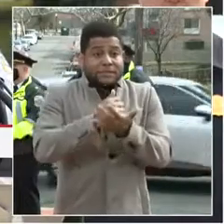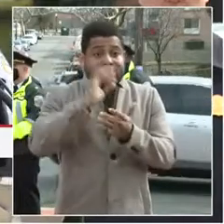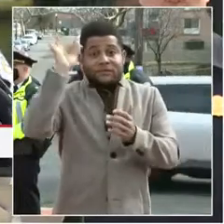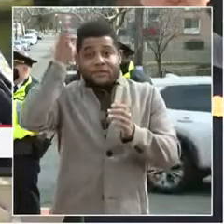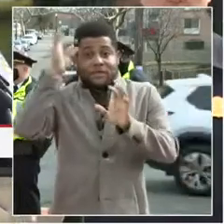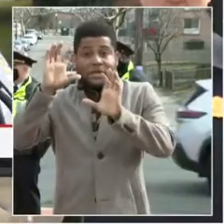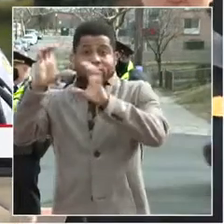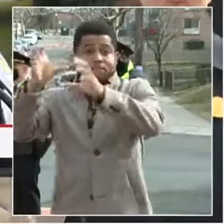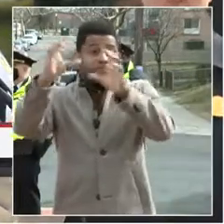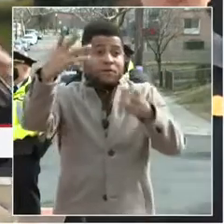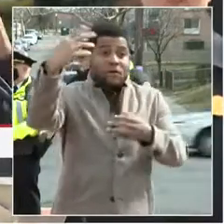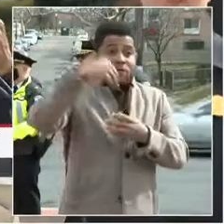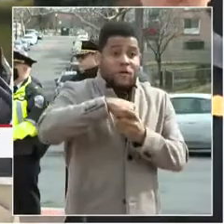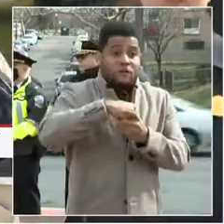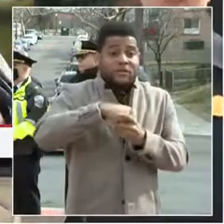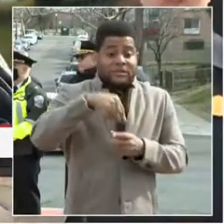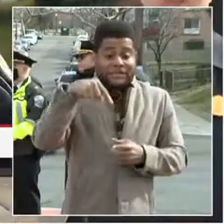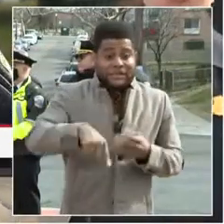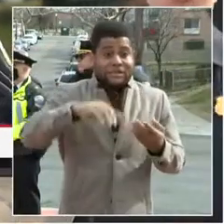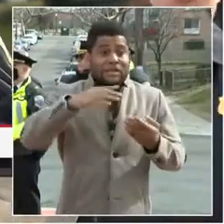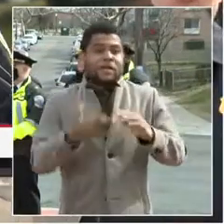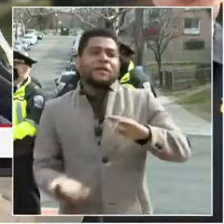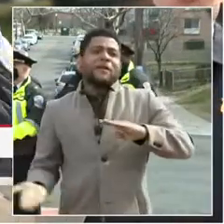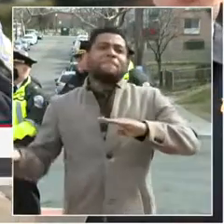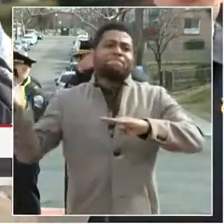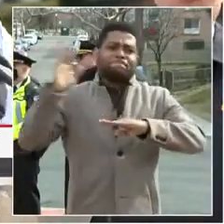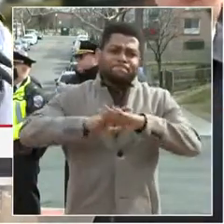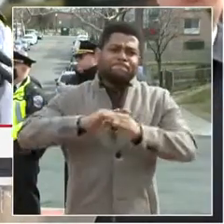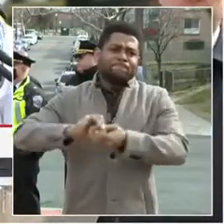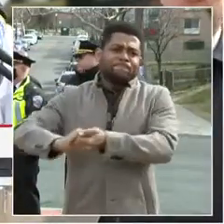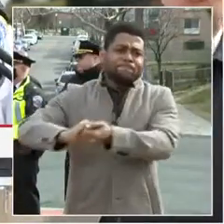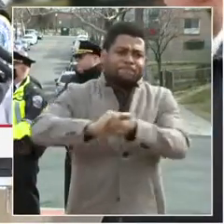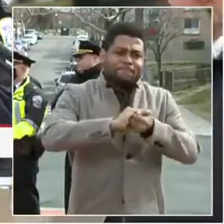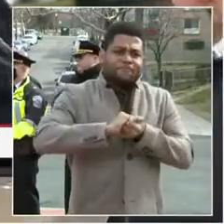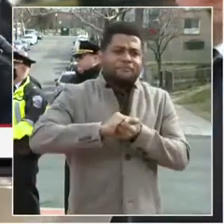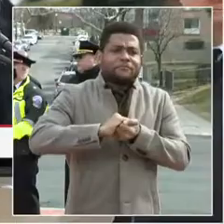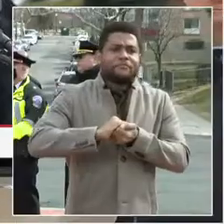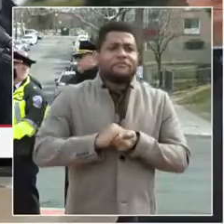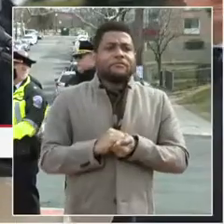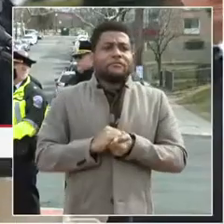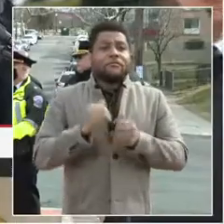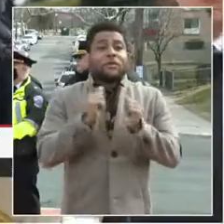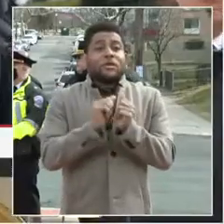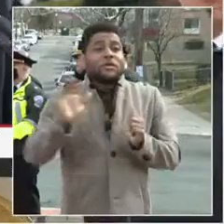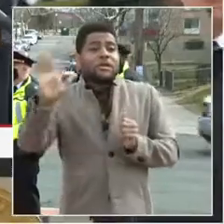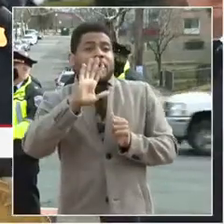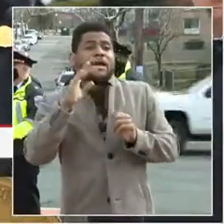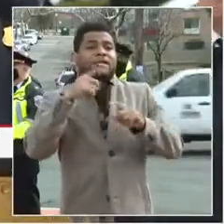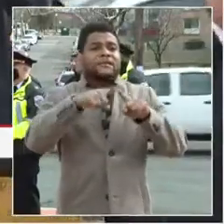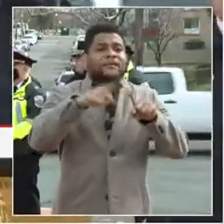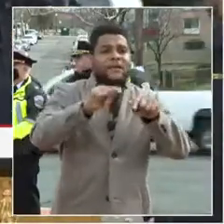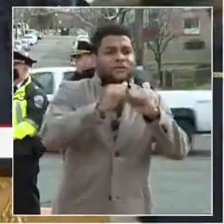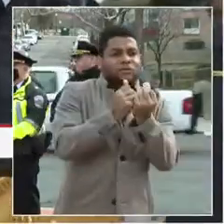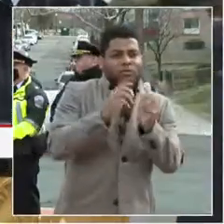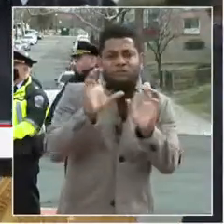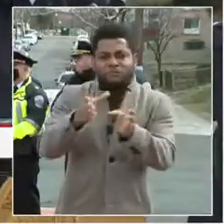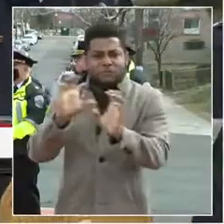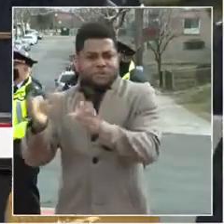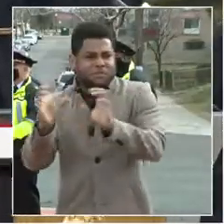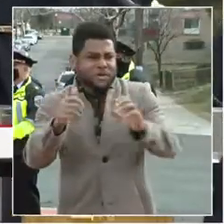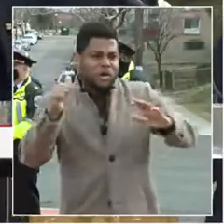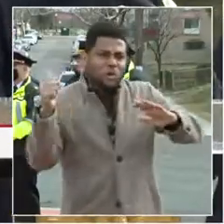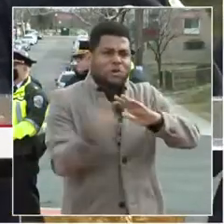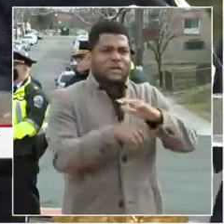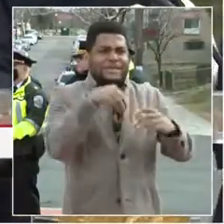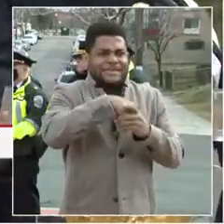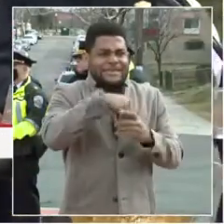for the Metropolitan Police Department, with individuals from their respective agencies being co-located, physically located